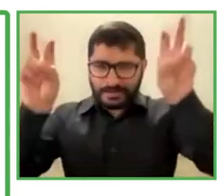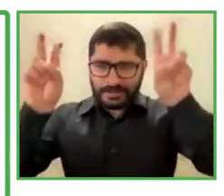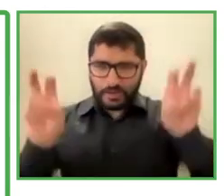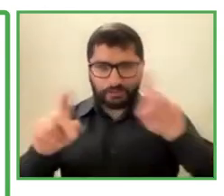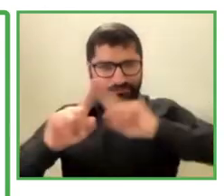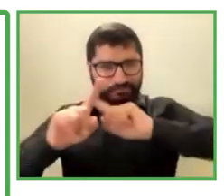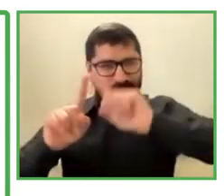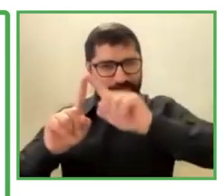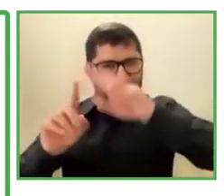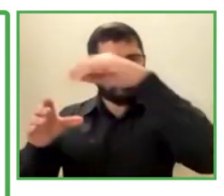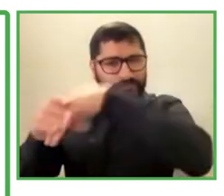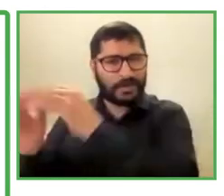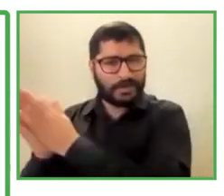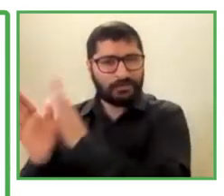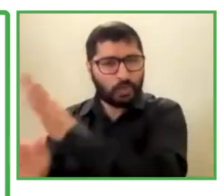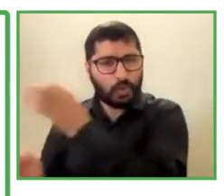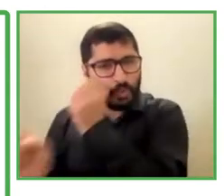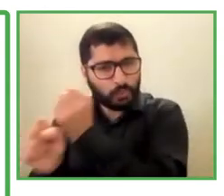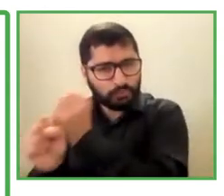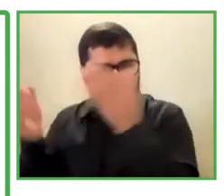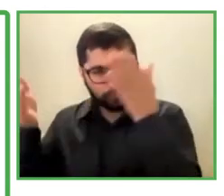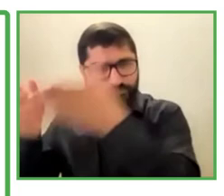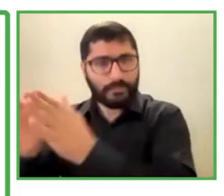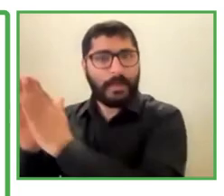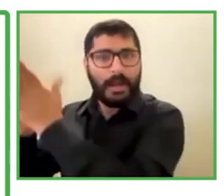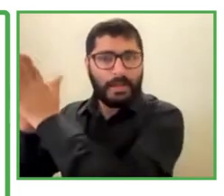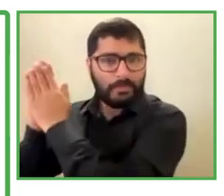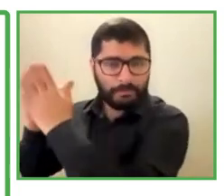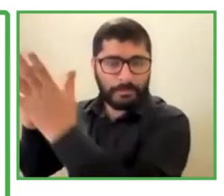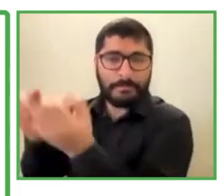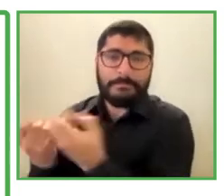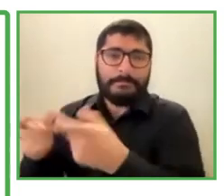to increase this number.